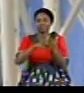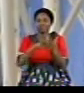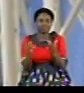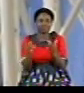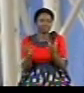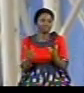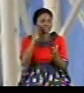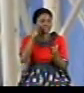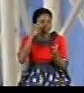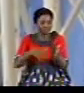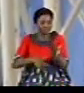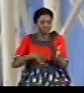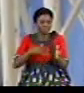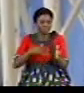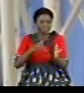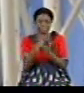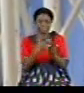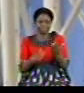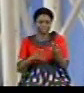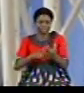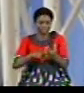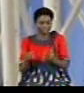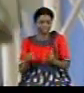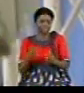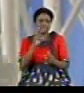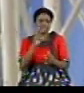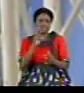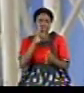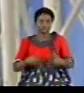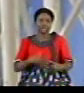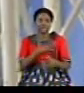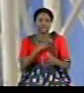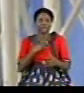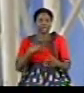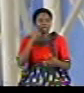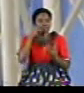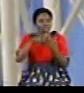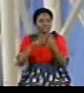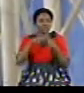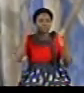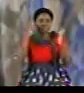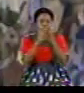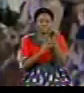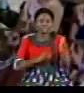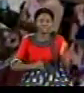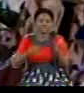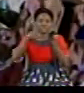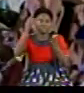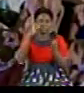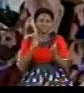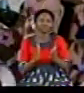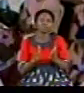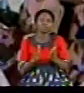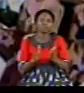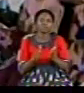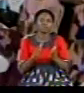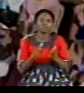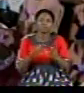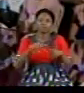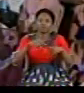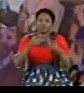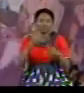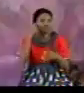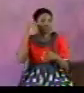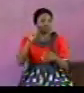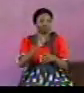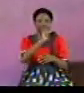something left her body. So she started praising God. It's gone. And it's gone. He came to gone testify. Gone forever. Thrown into